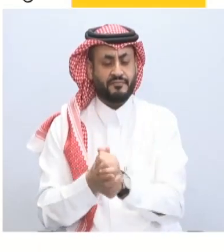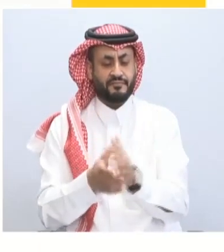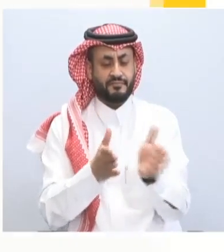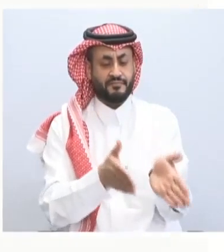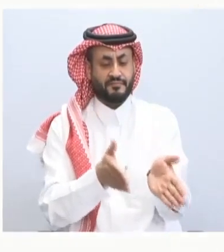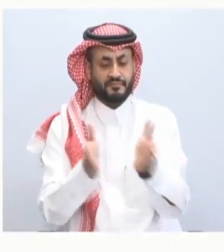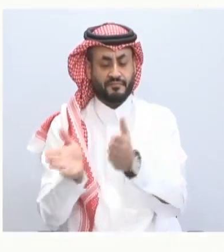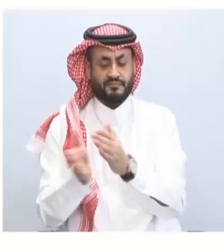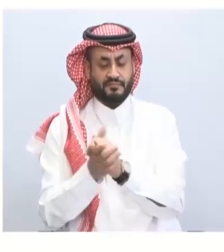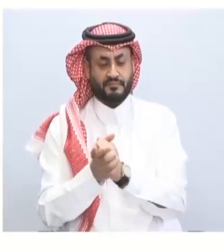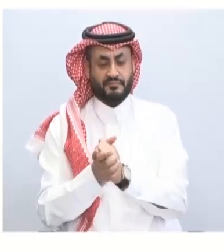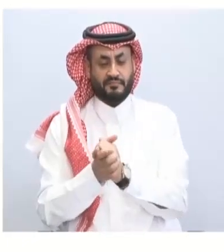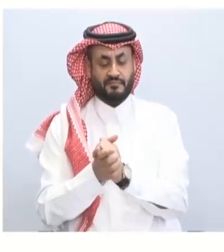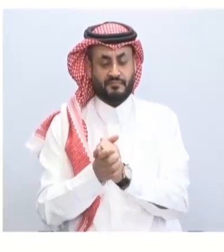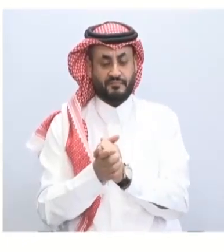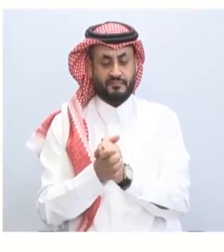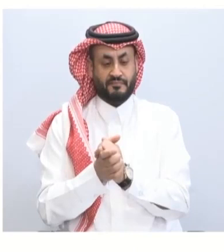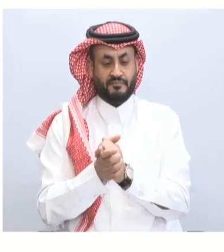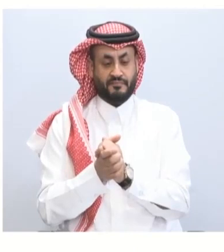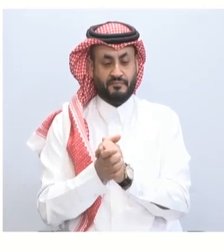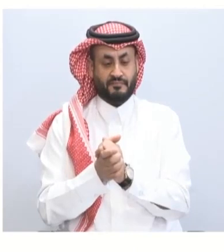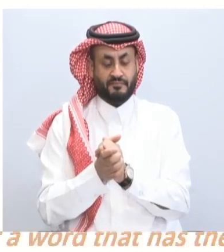the second paragraph here. Yes.